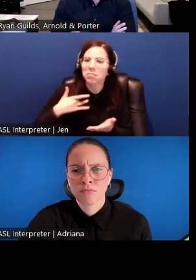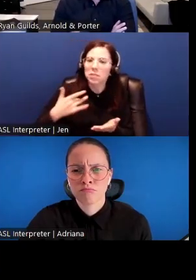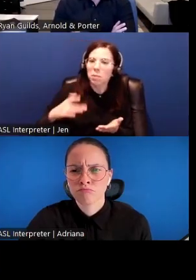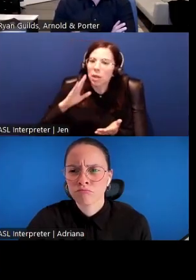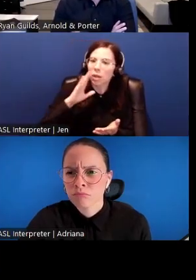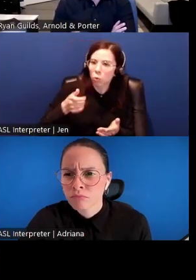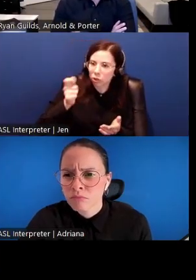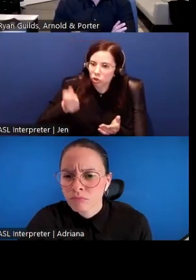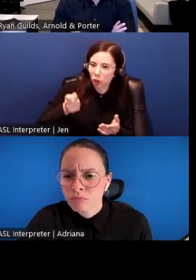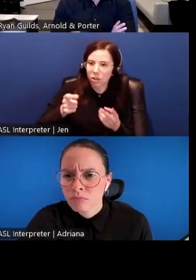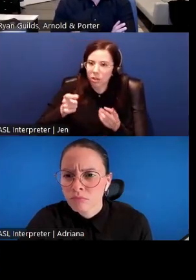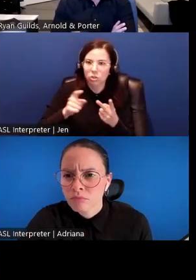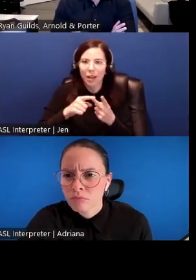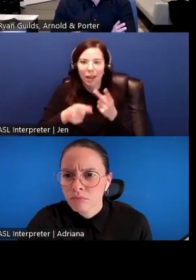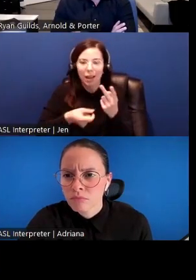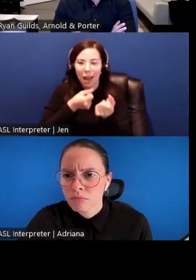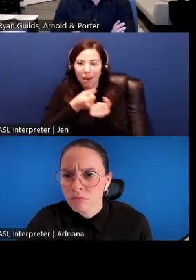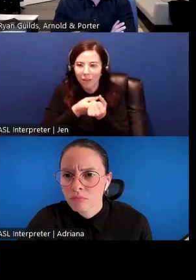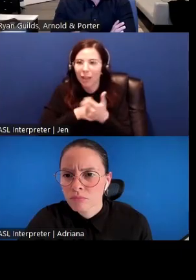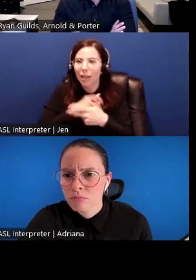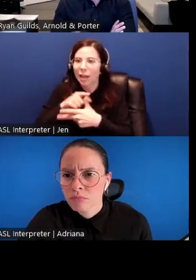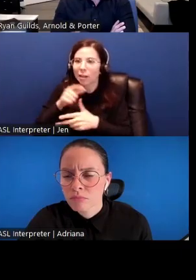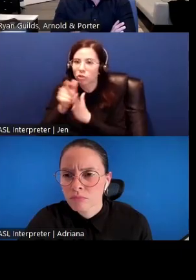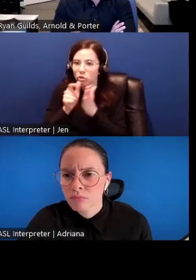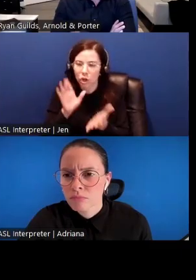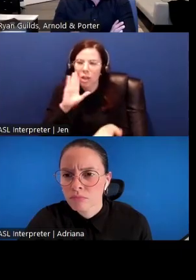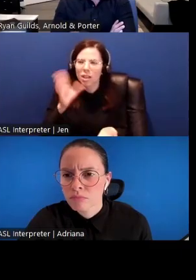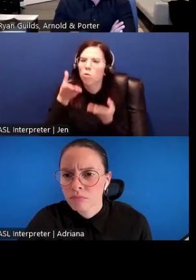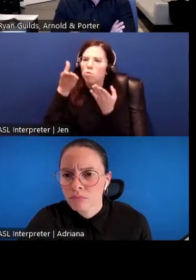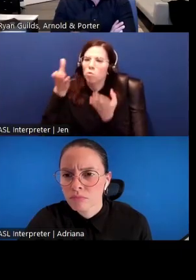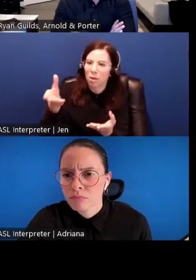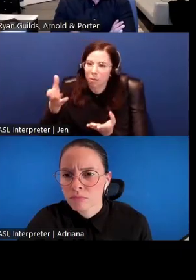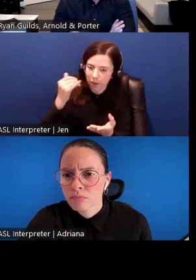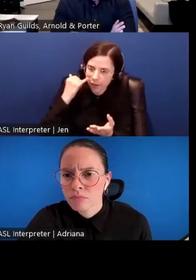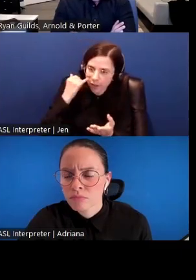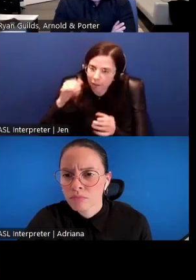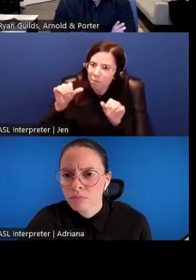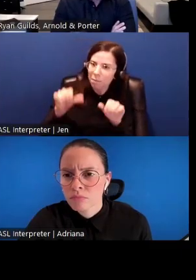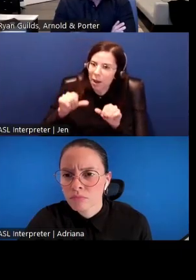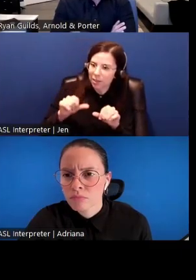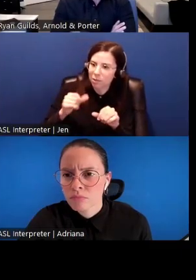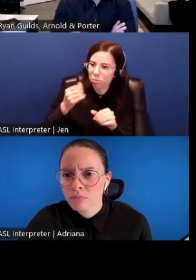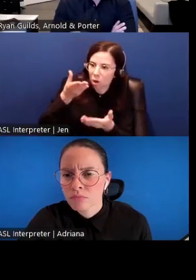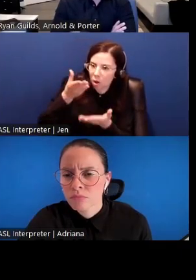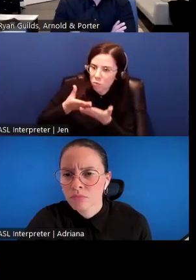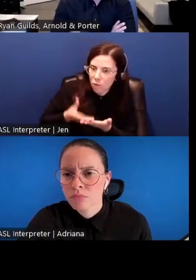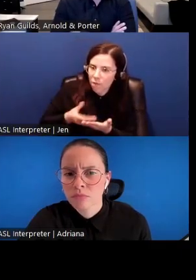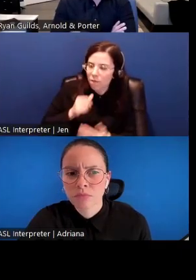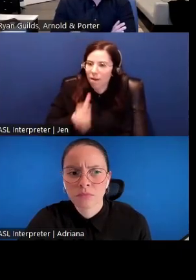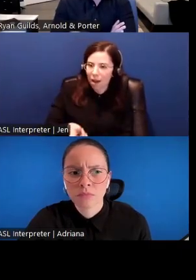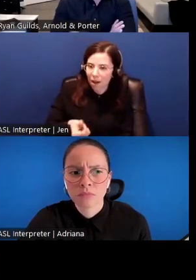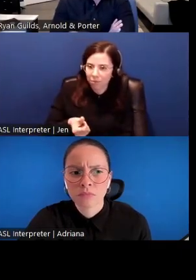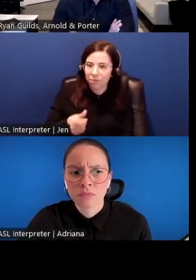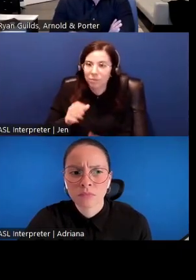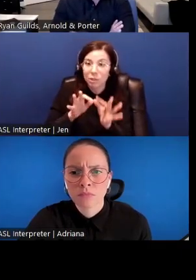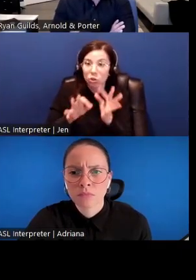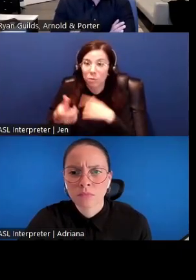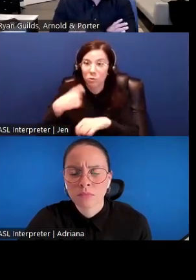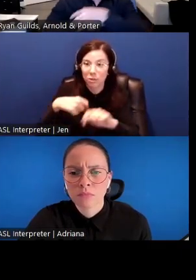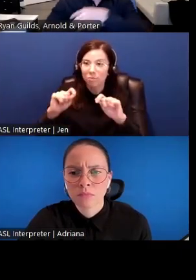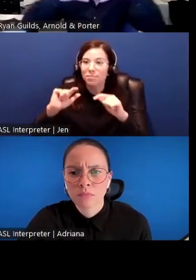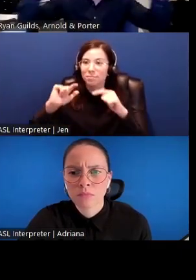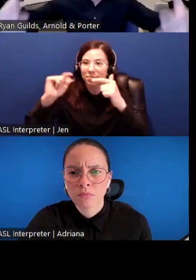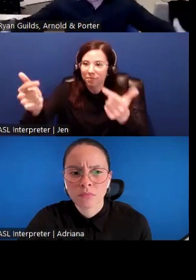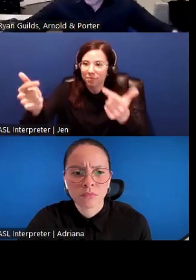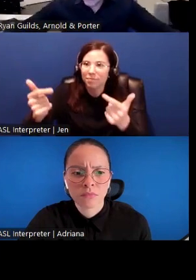attorney, who is making a recommendation as to whether or not there is probable cause. And that on the paper transmission